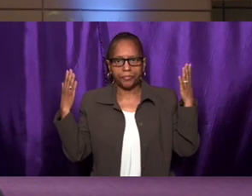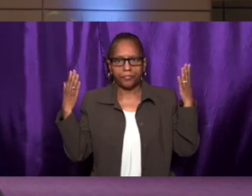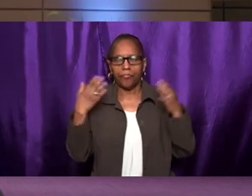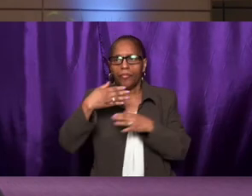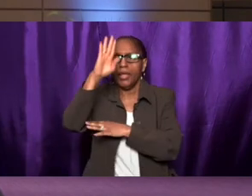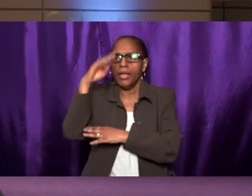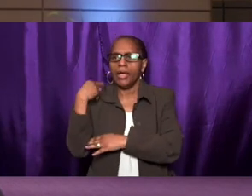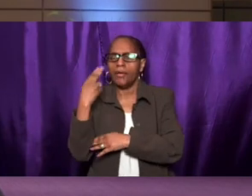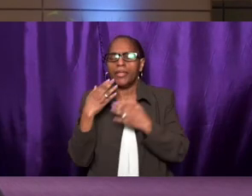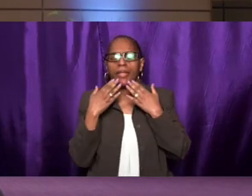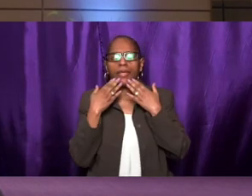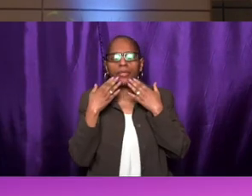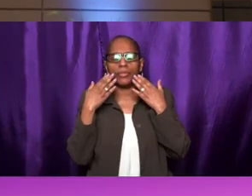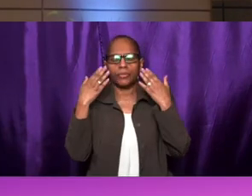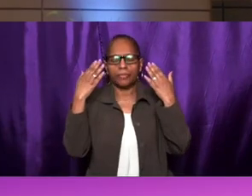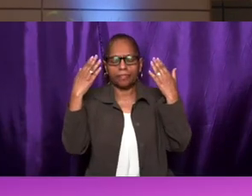thank you